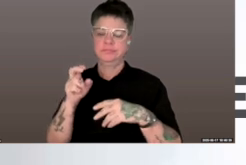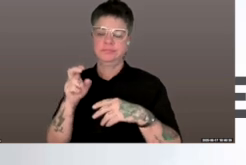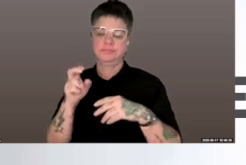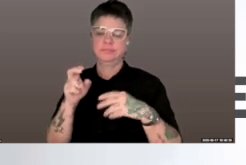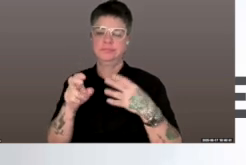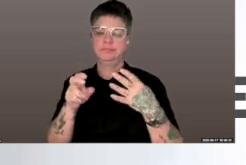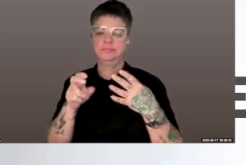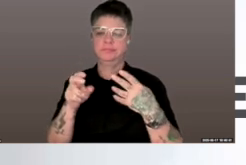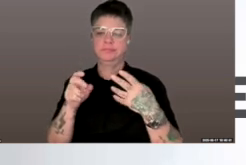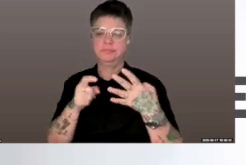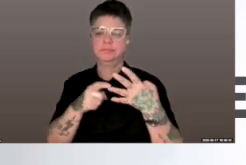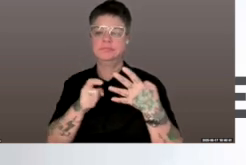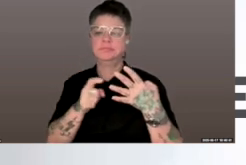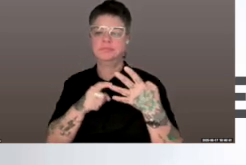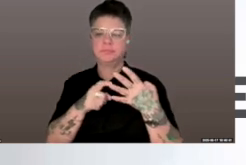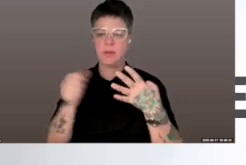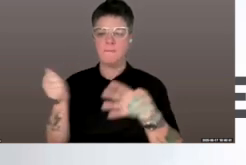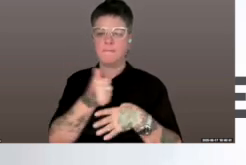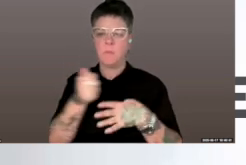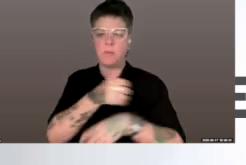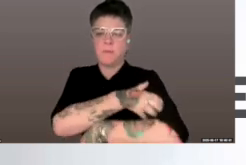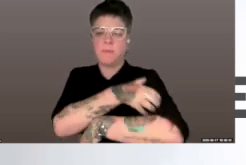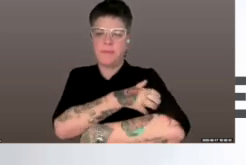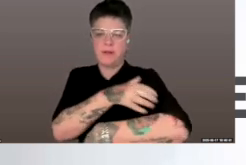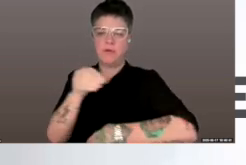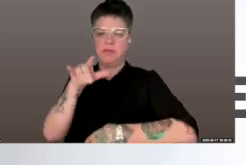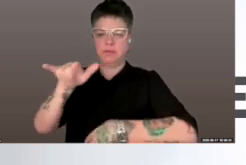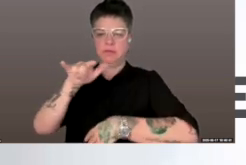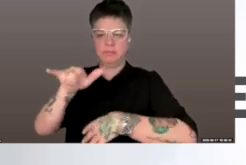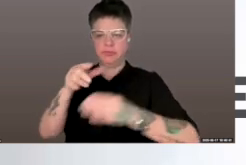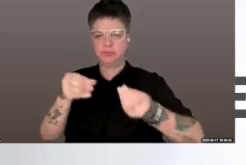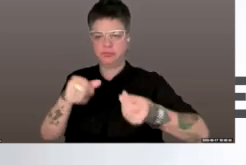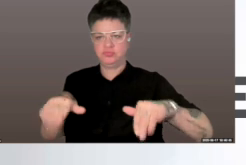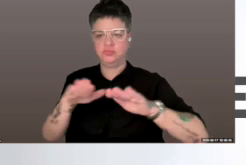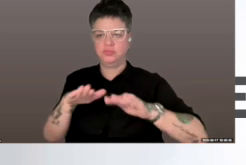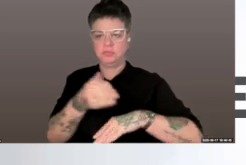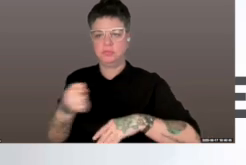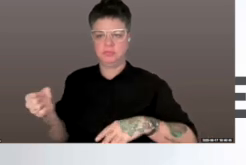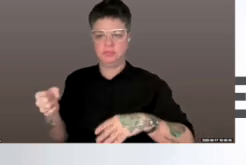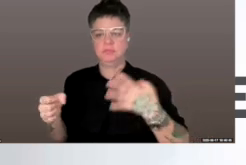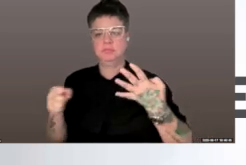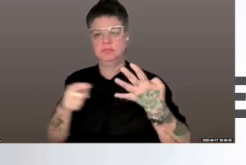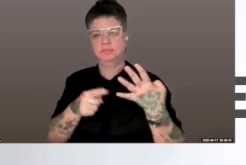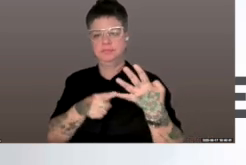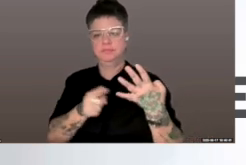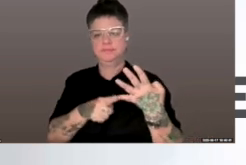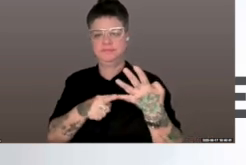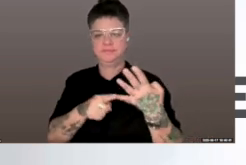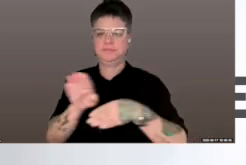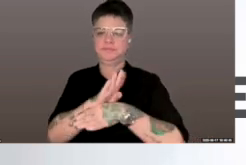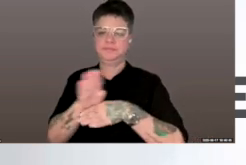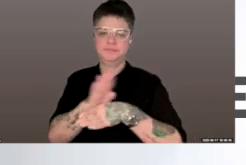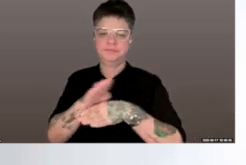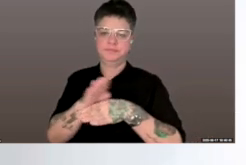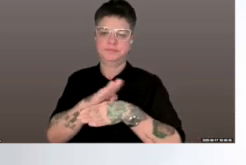category is mobile power units and airport ground support equipment. And the final category is commercial harbor